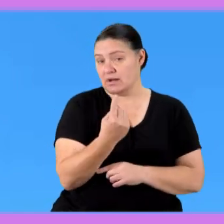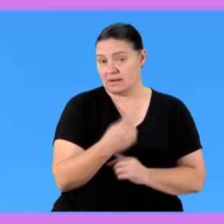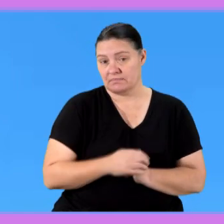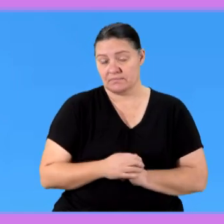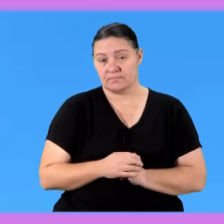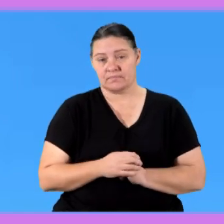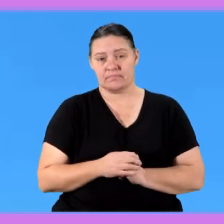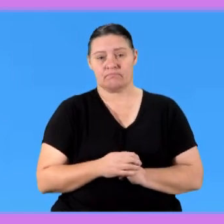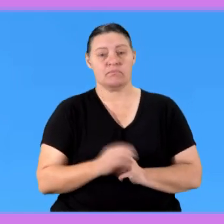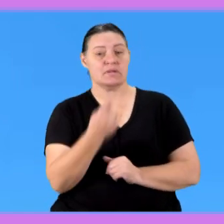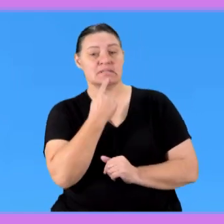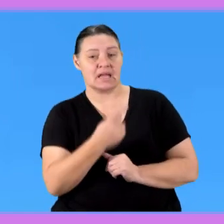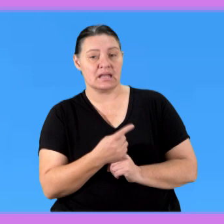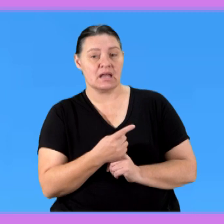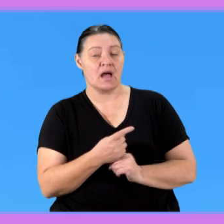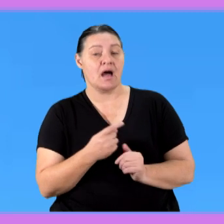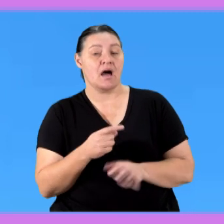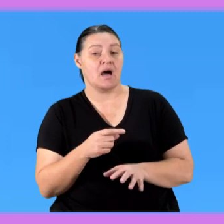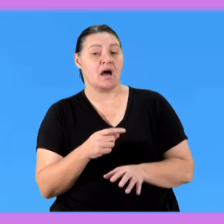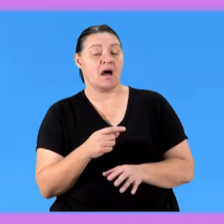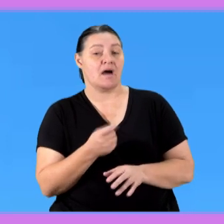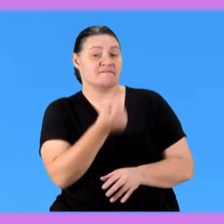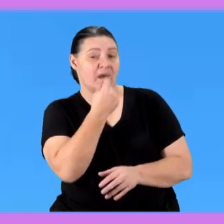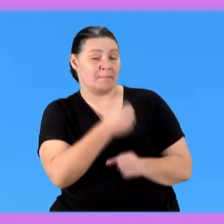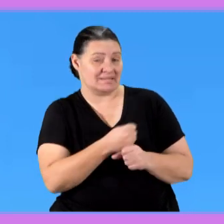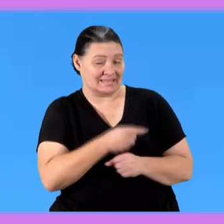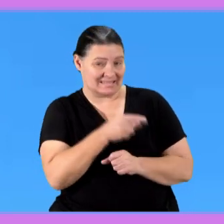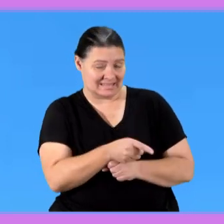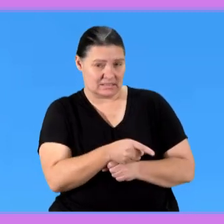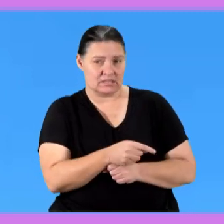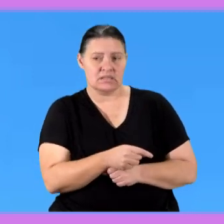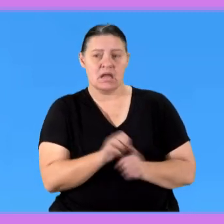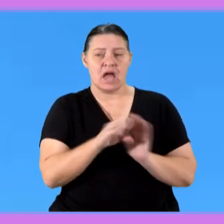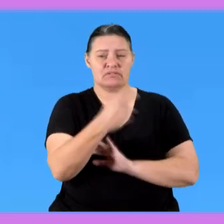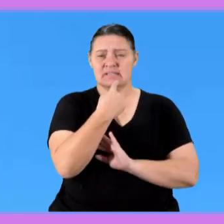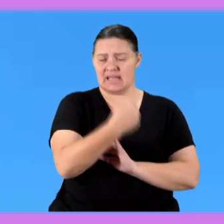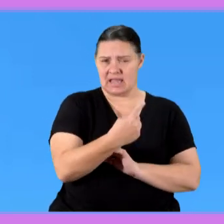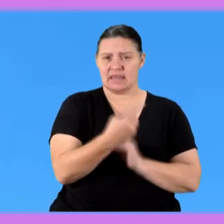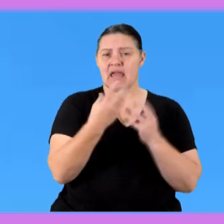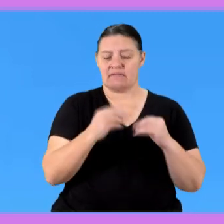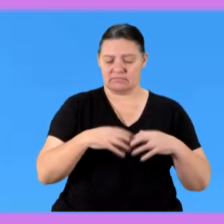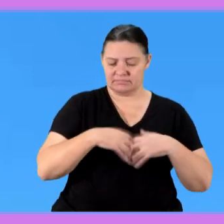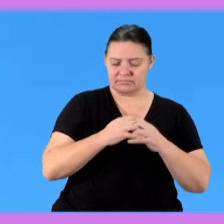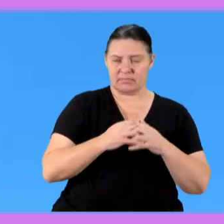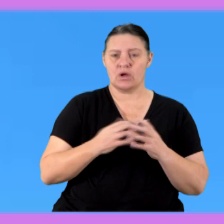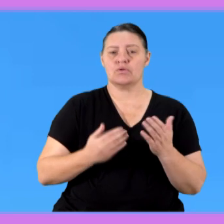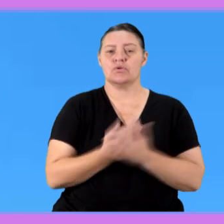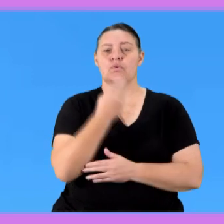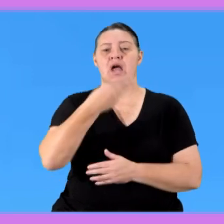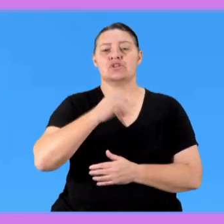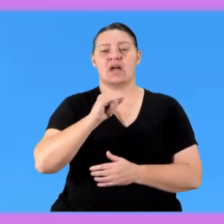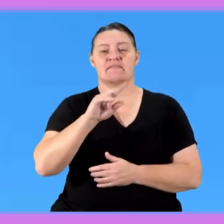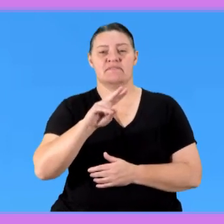So question 1. I said here that a pharmacy advert stated that they